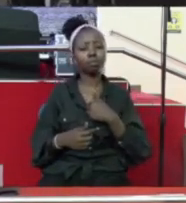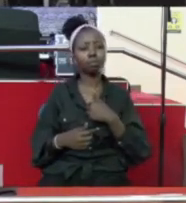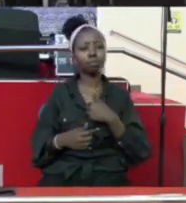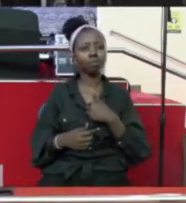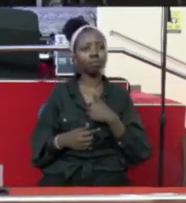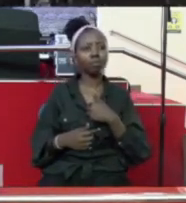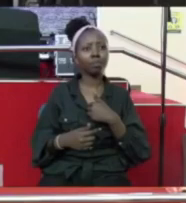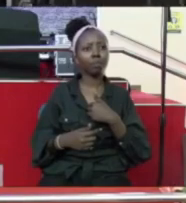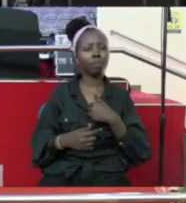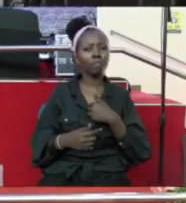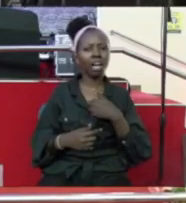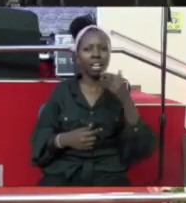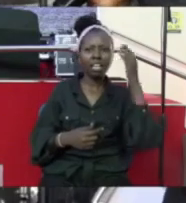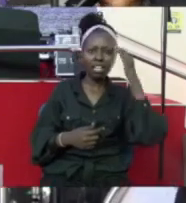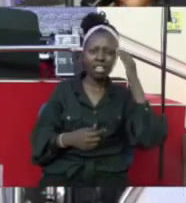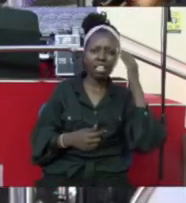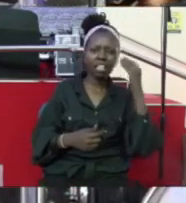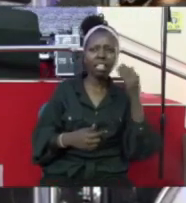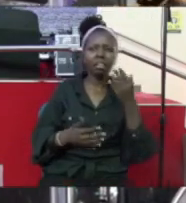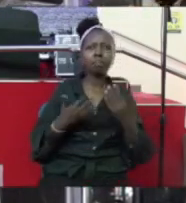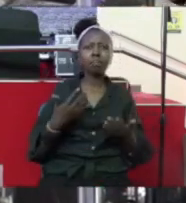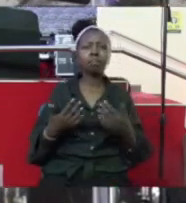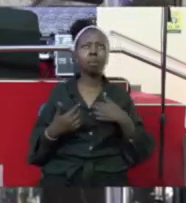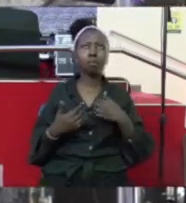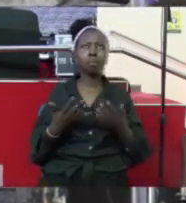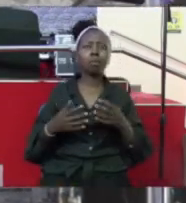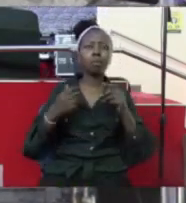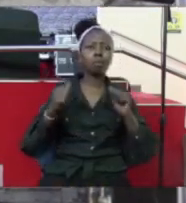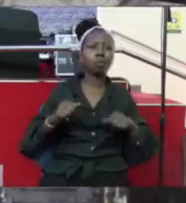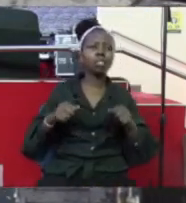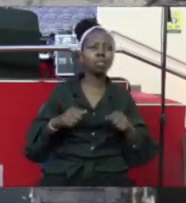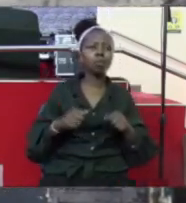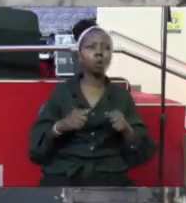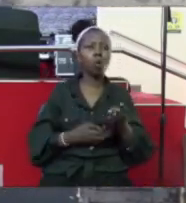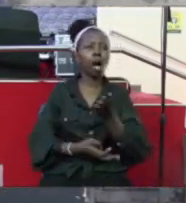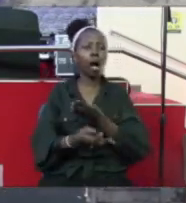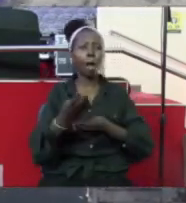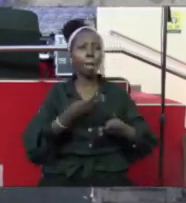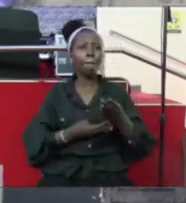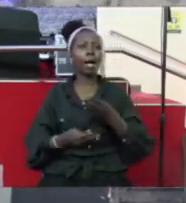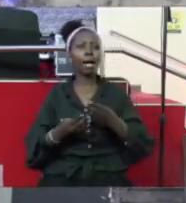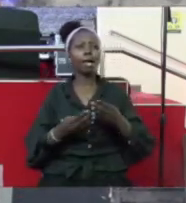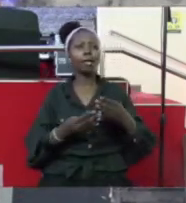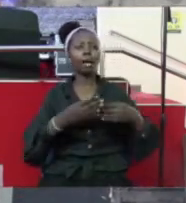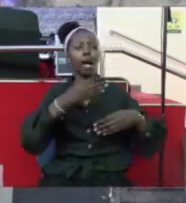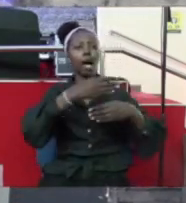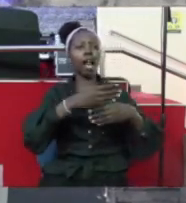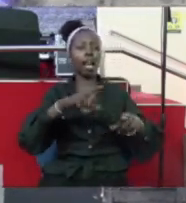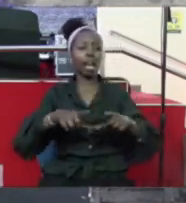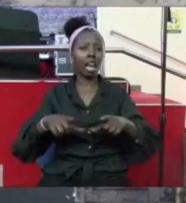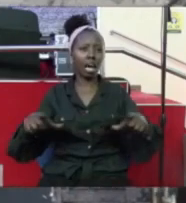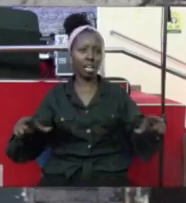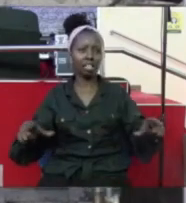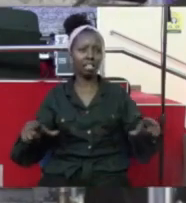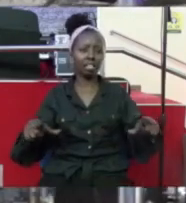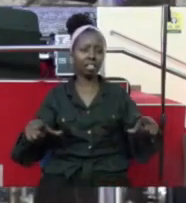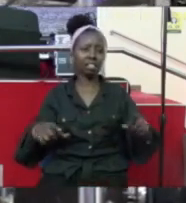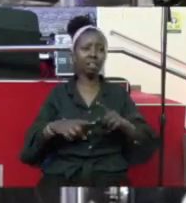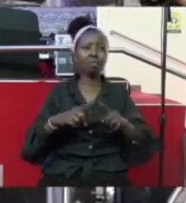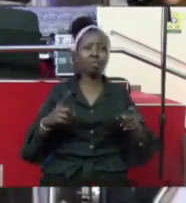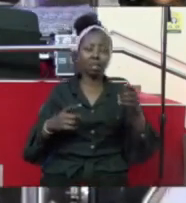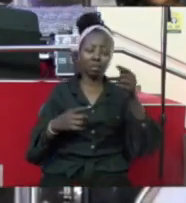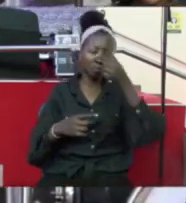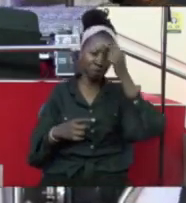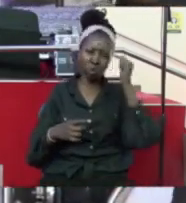wamenijia. They thought that I could buy plots. Wakifikiri kwamba naweza nikanunua ploti. So, but because I was not, I was not in